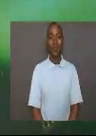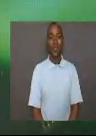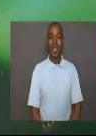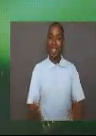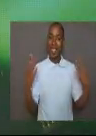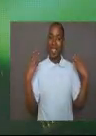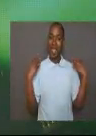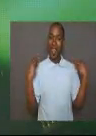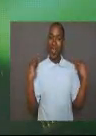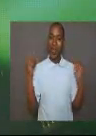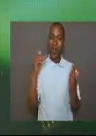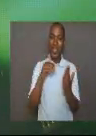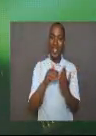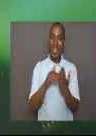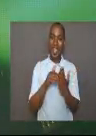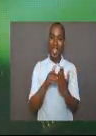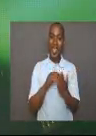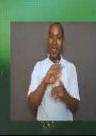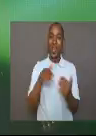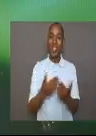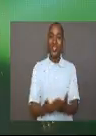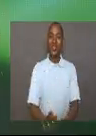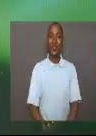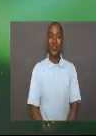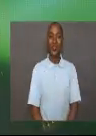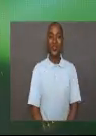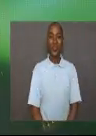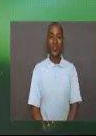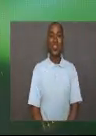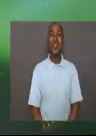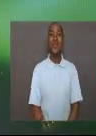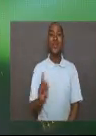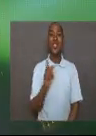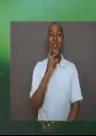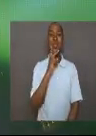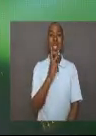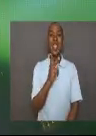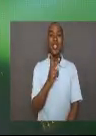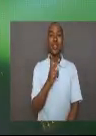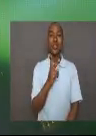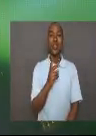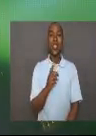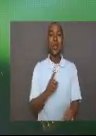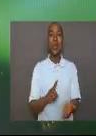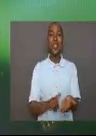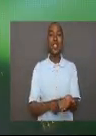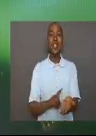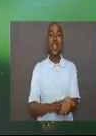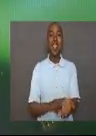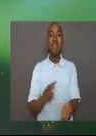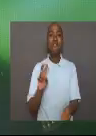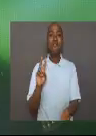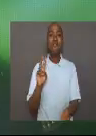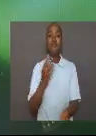Hello again, class. What you are seeing are your veins, and what you